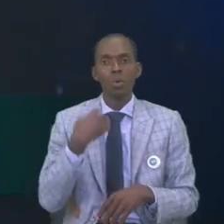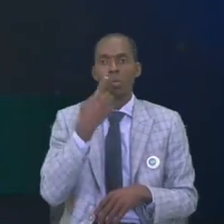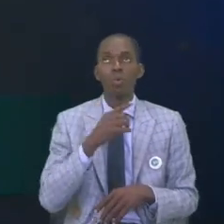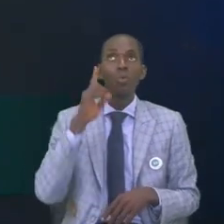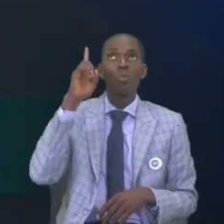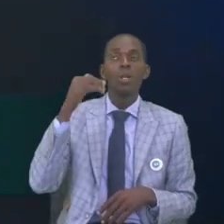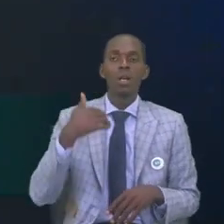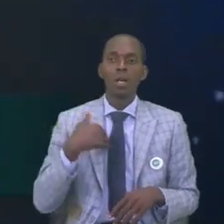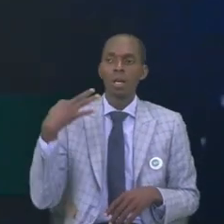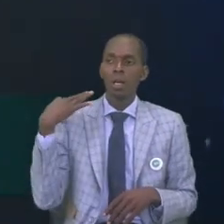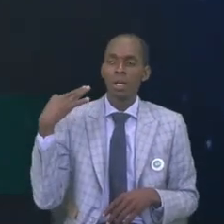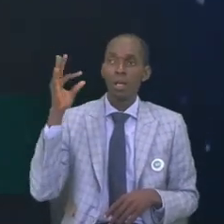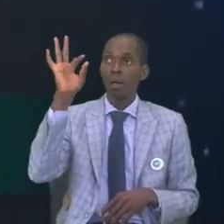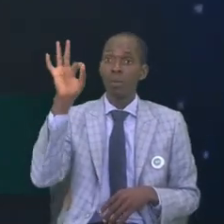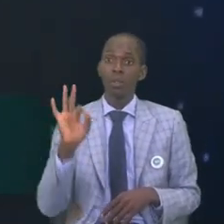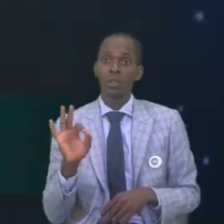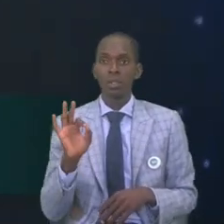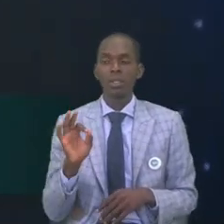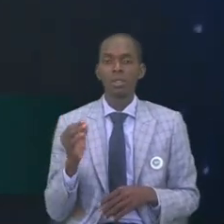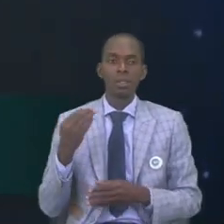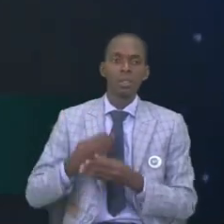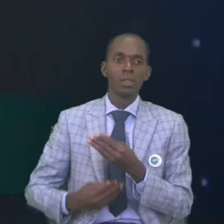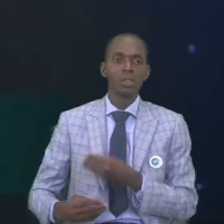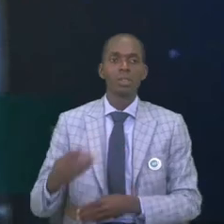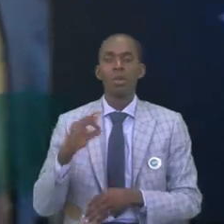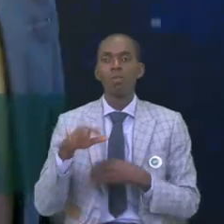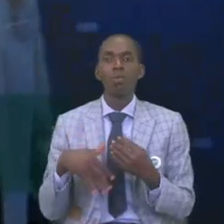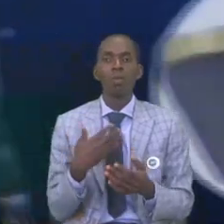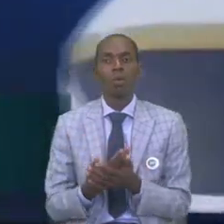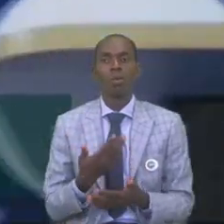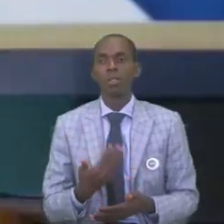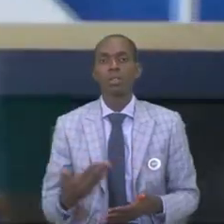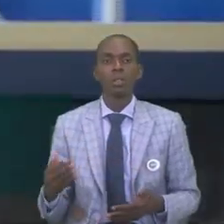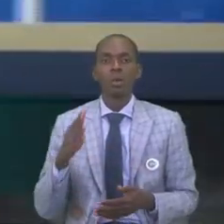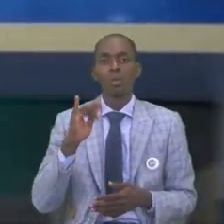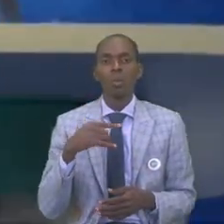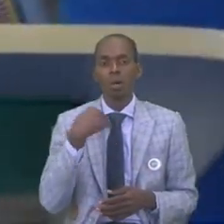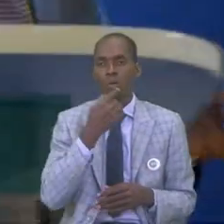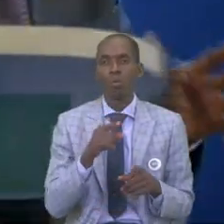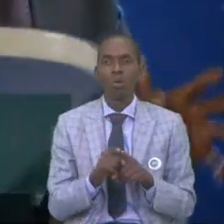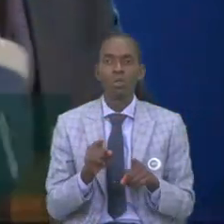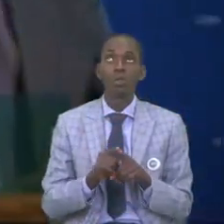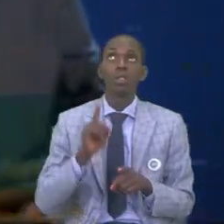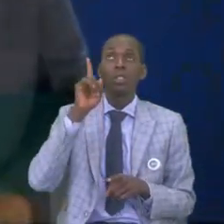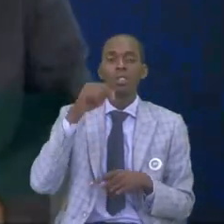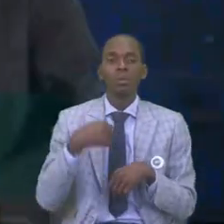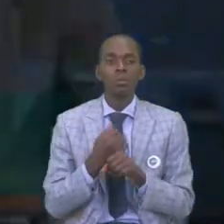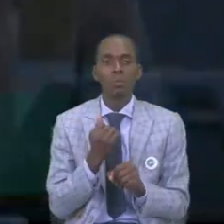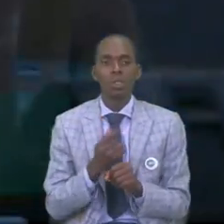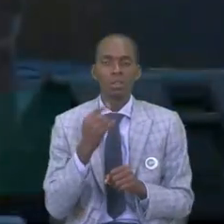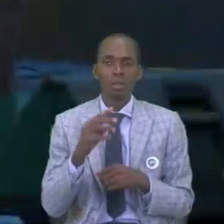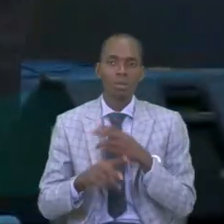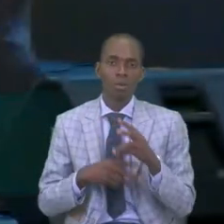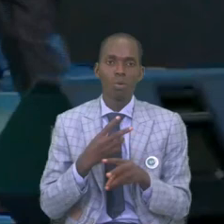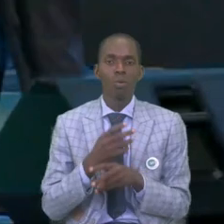appointed heir of all things, by whom also he made the worlds. He